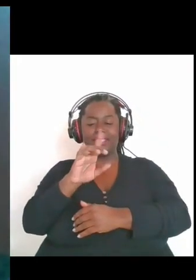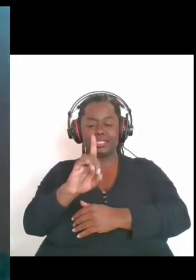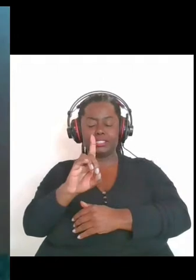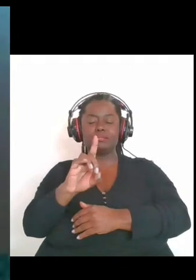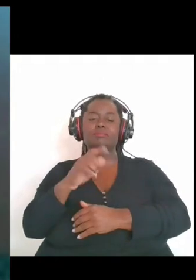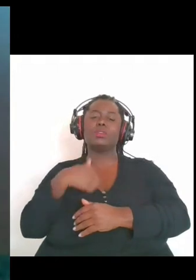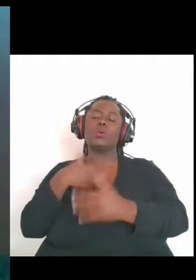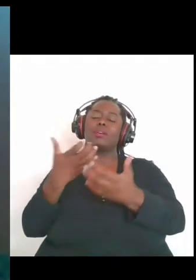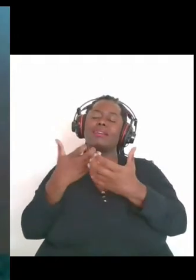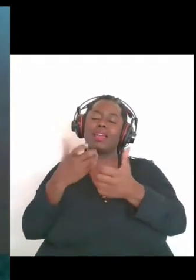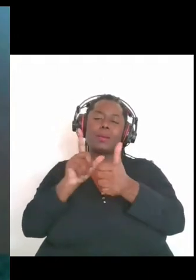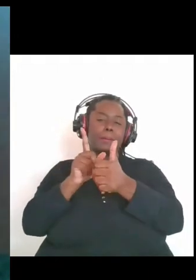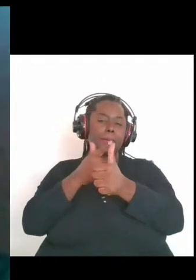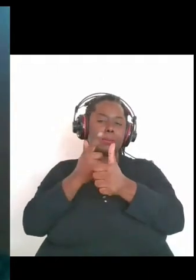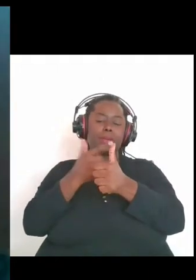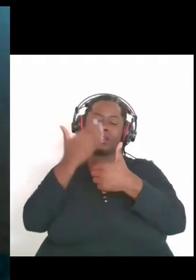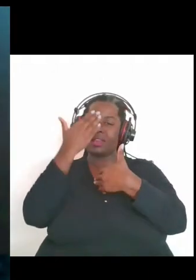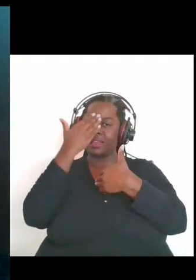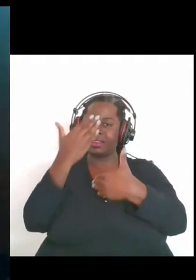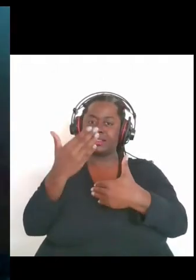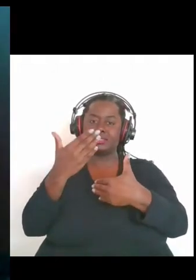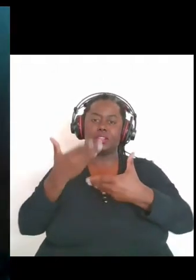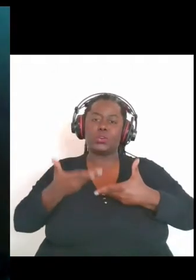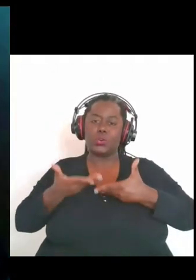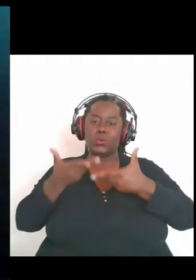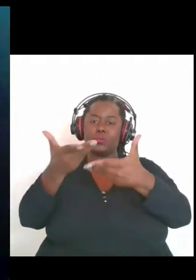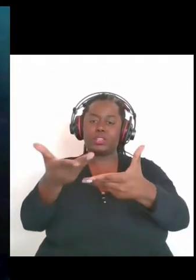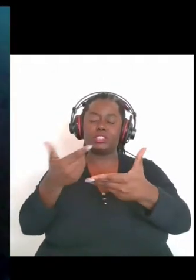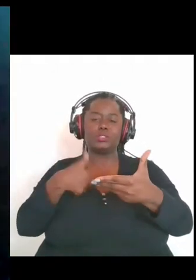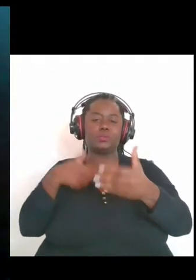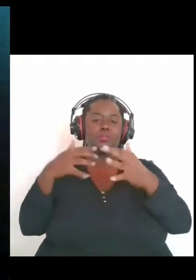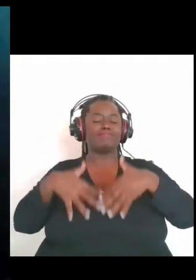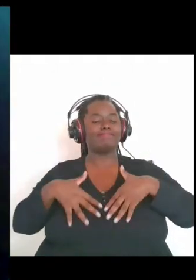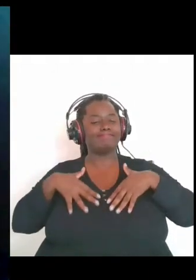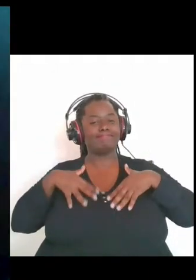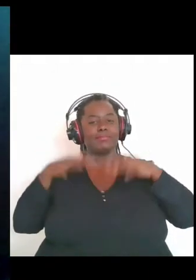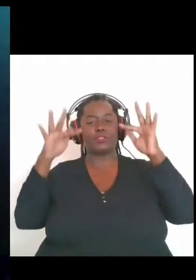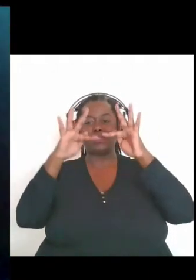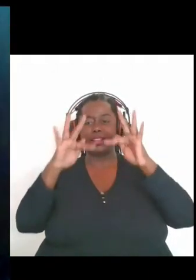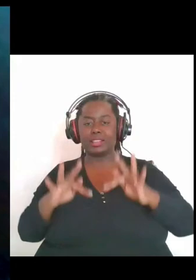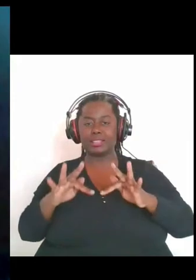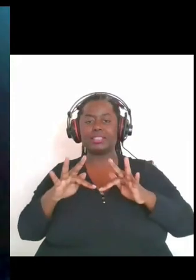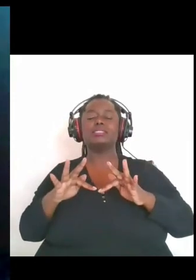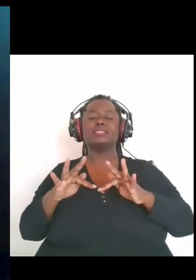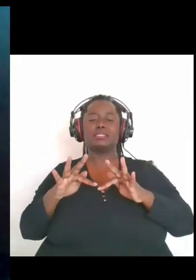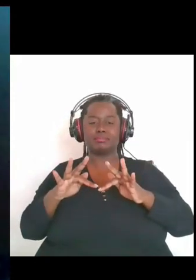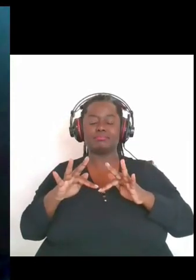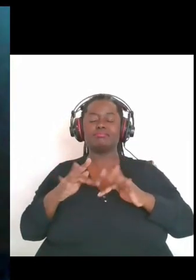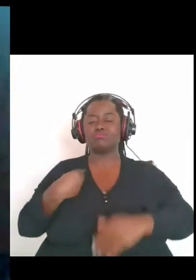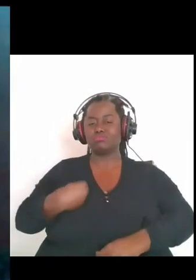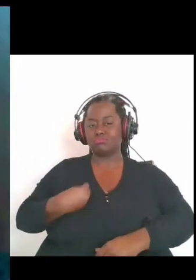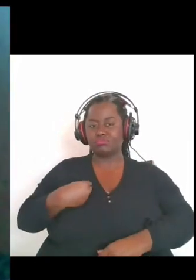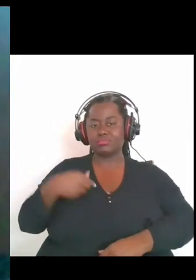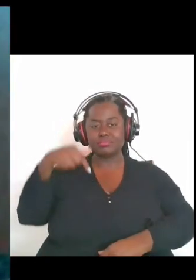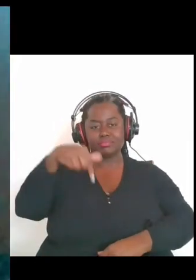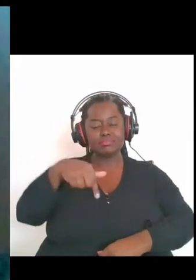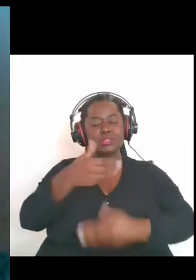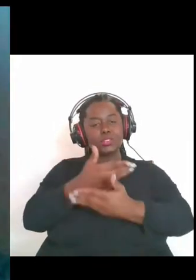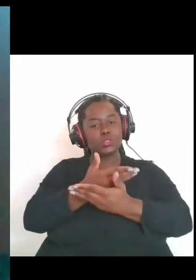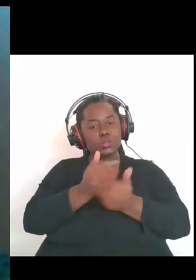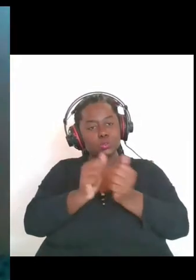first I would like to thank you for this invitation it is a pleasure to share this presentation with